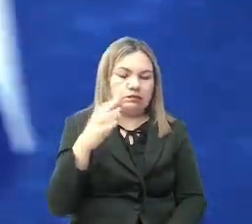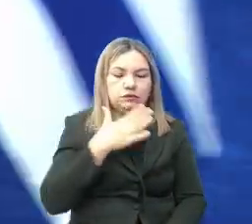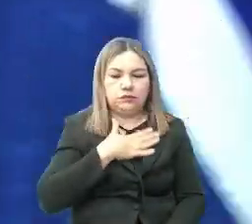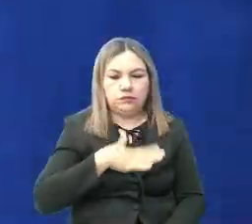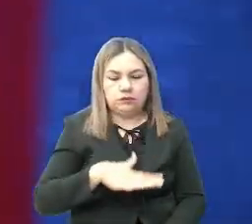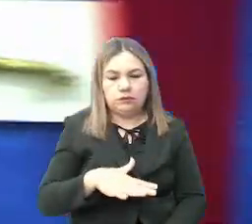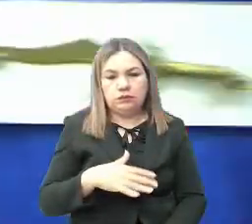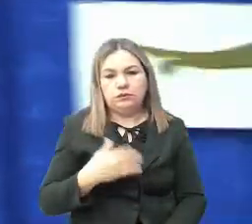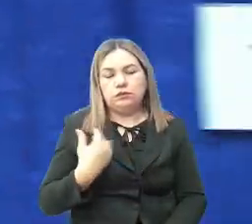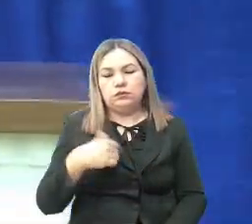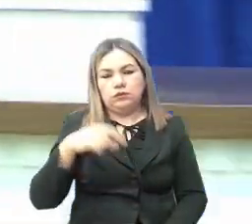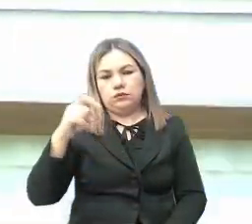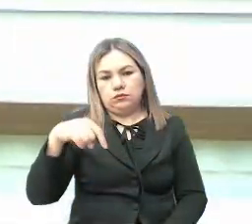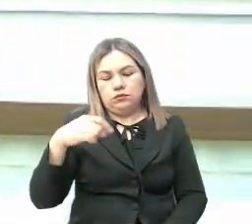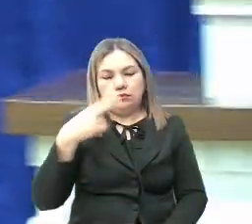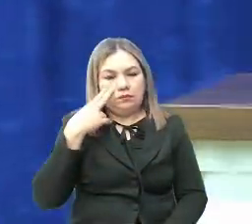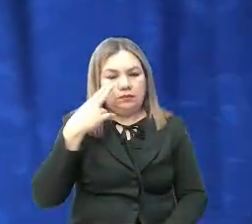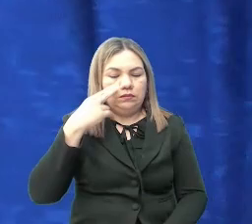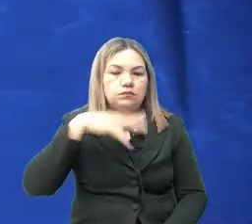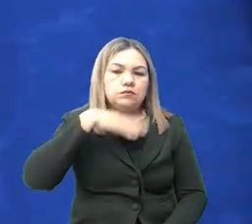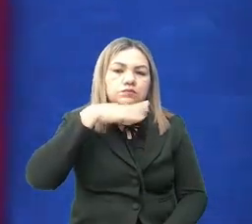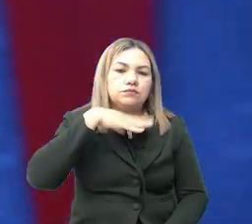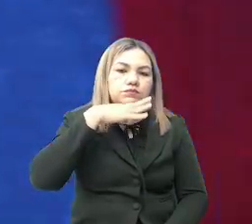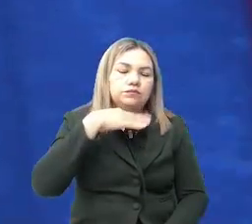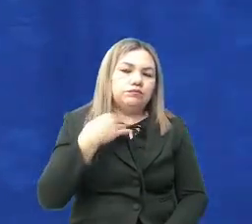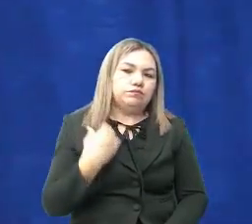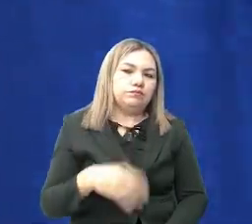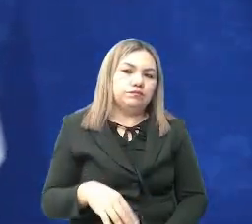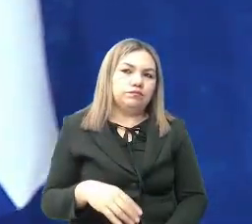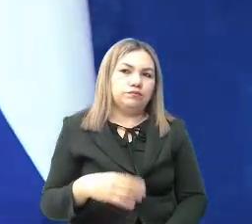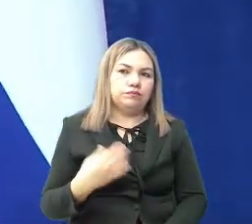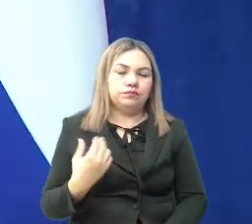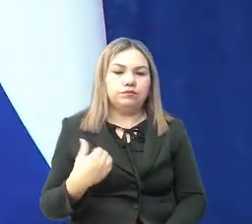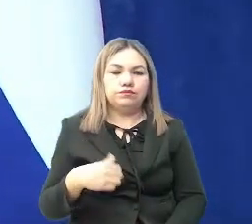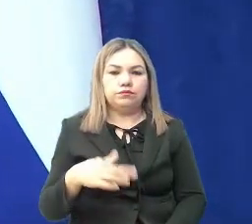you rest. Maybe.